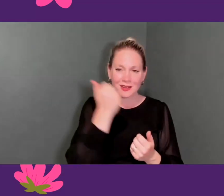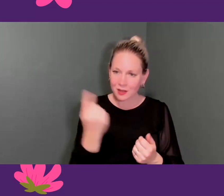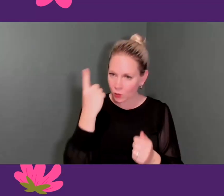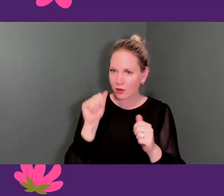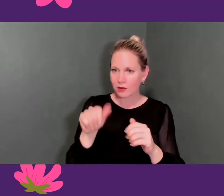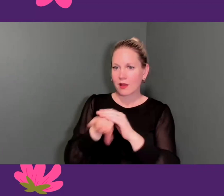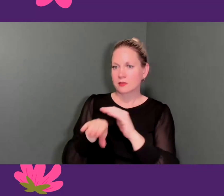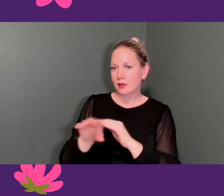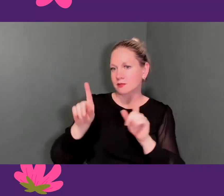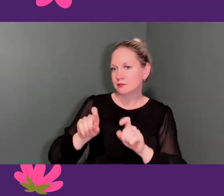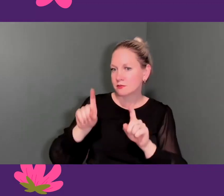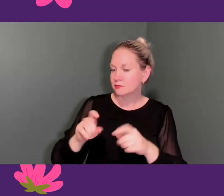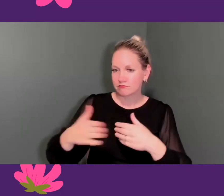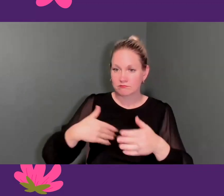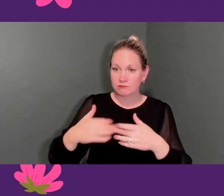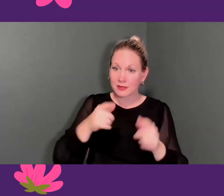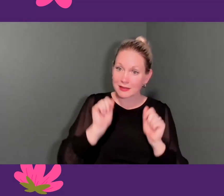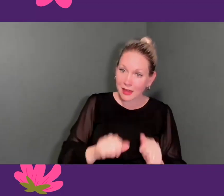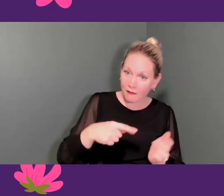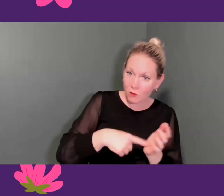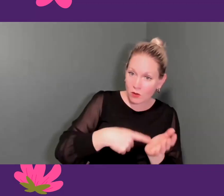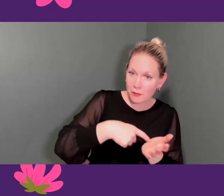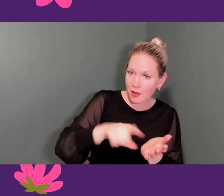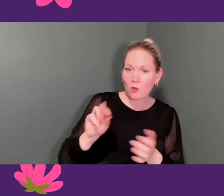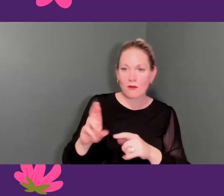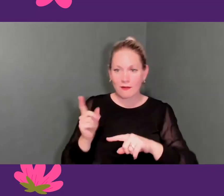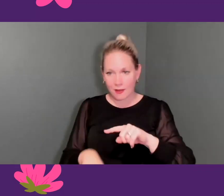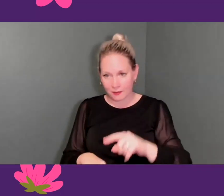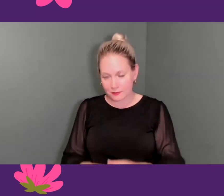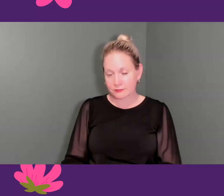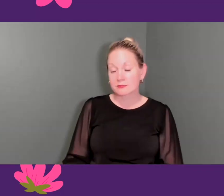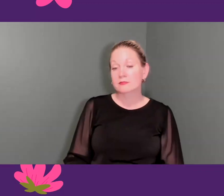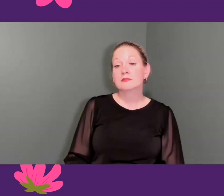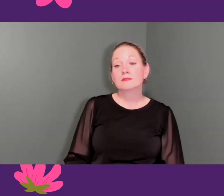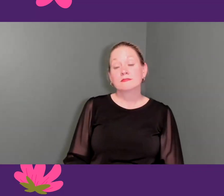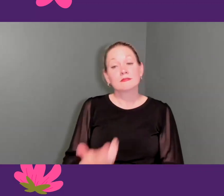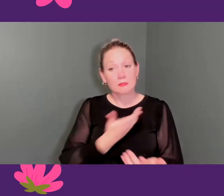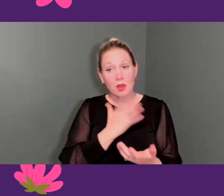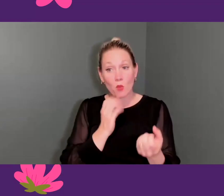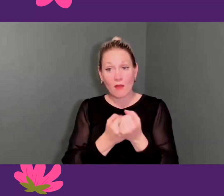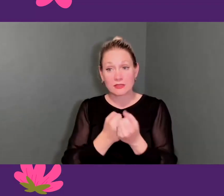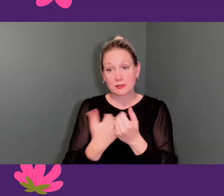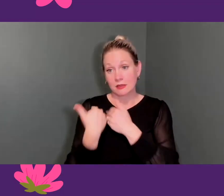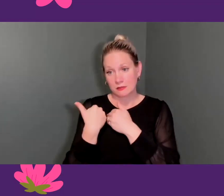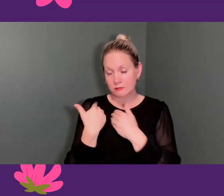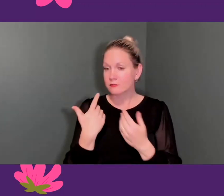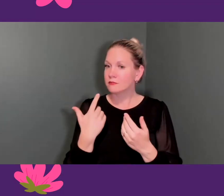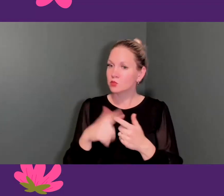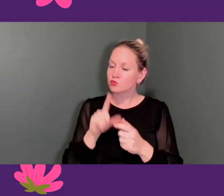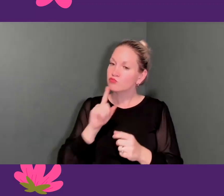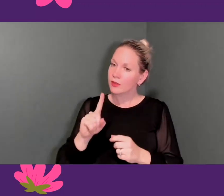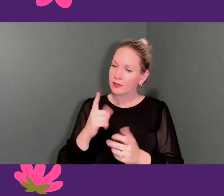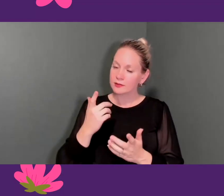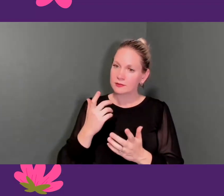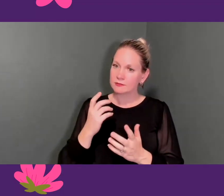an ability to pay. Part of our advocacy work is to push back when women's breast health isn't being